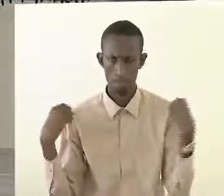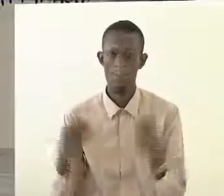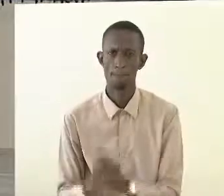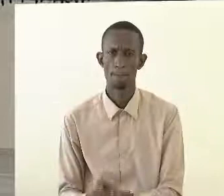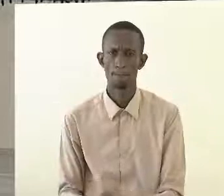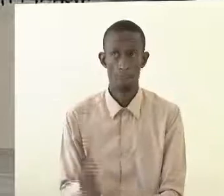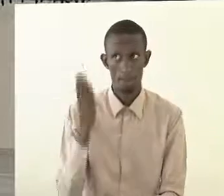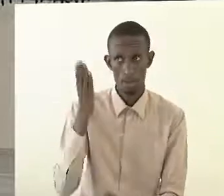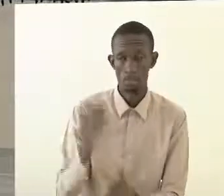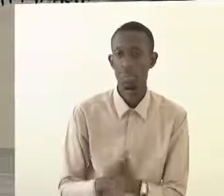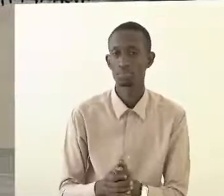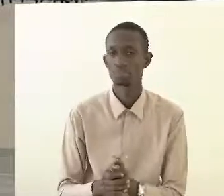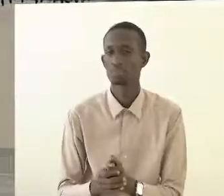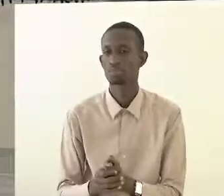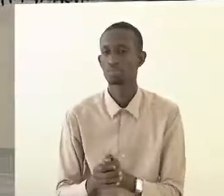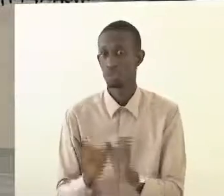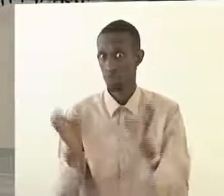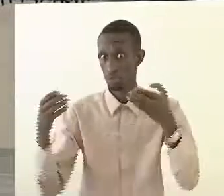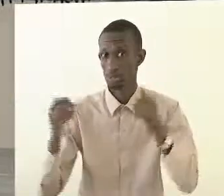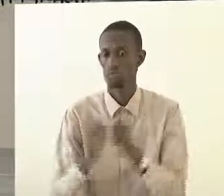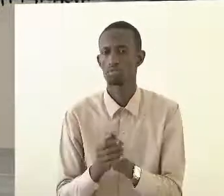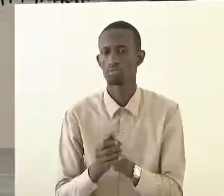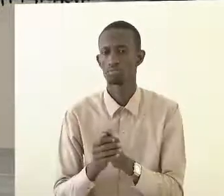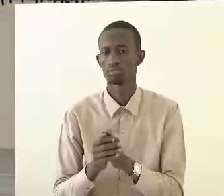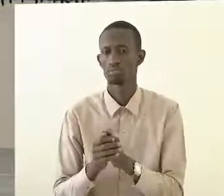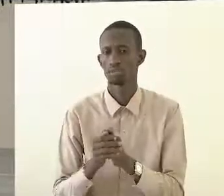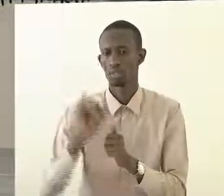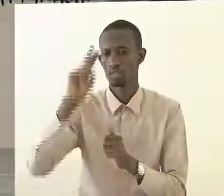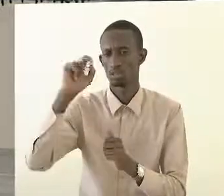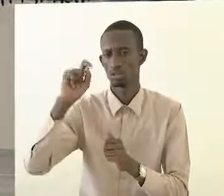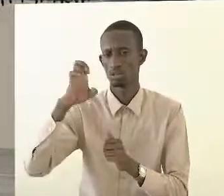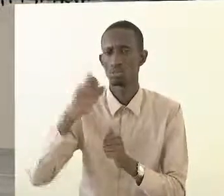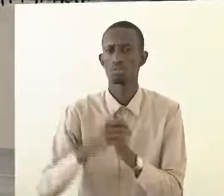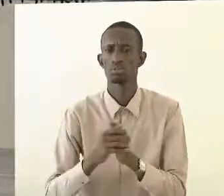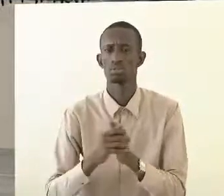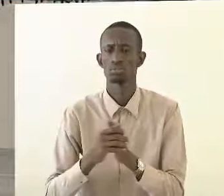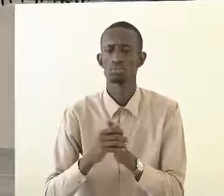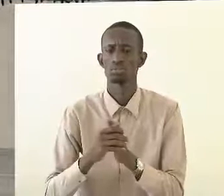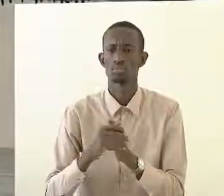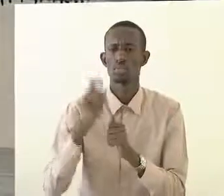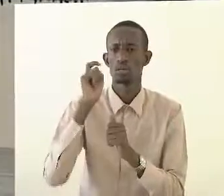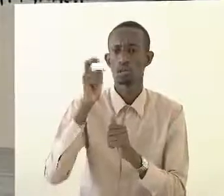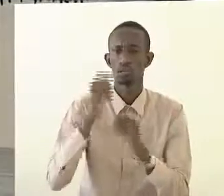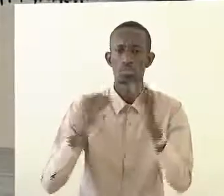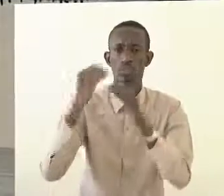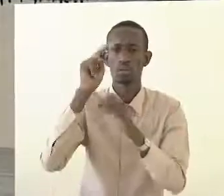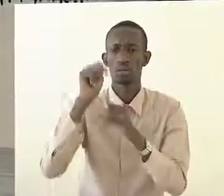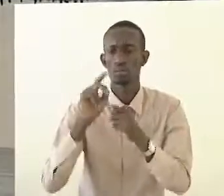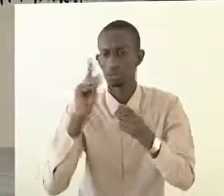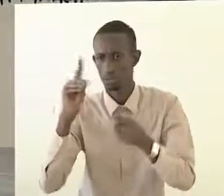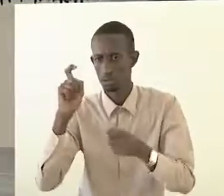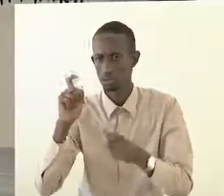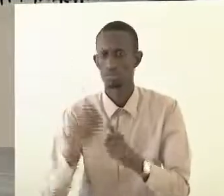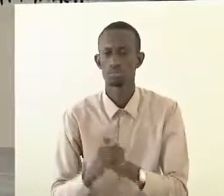This is the general form of integral of x power n dx. So we'll be